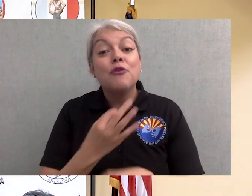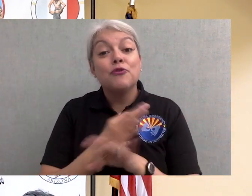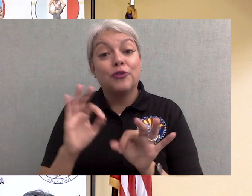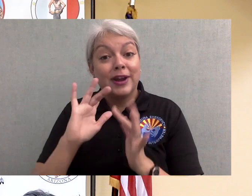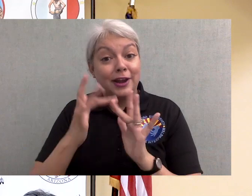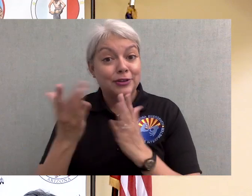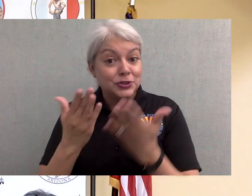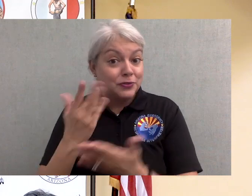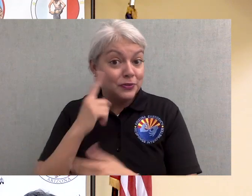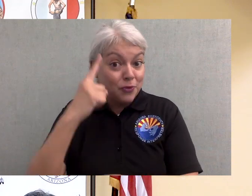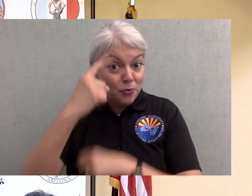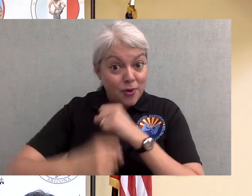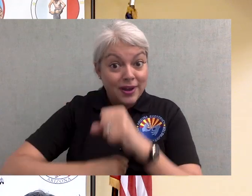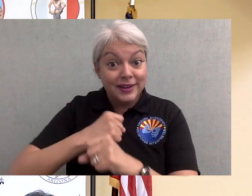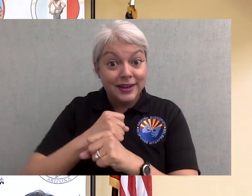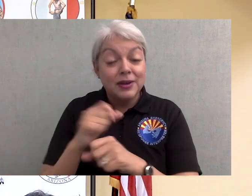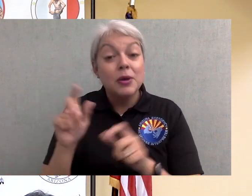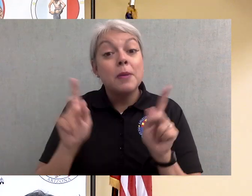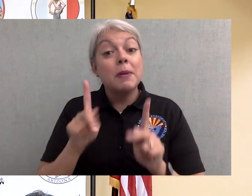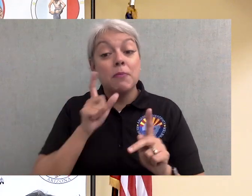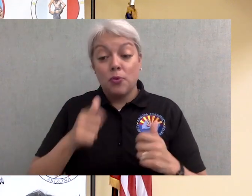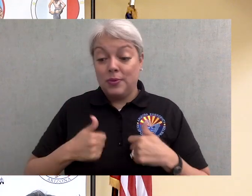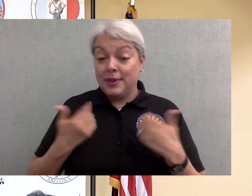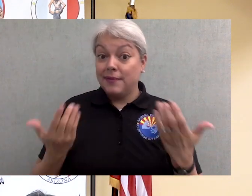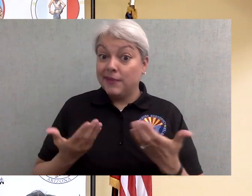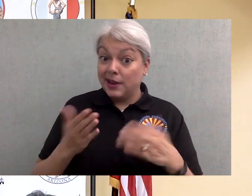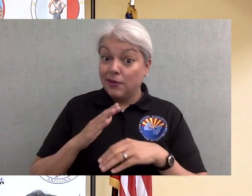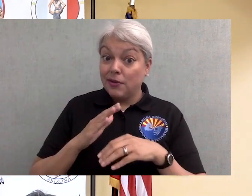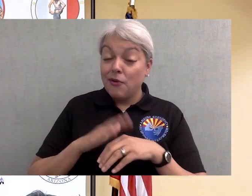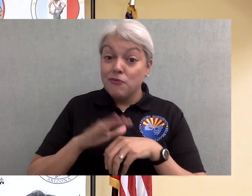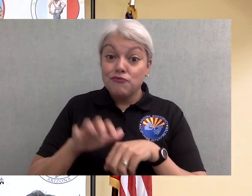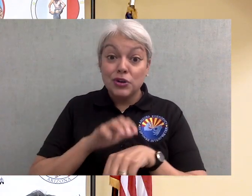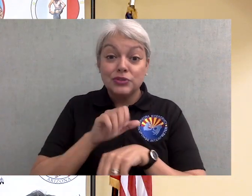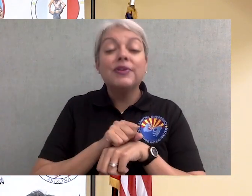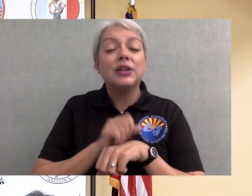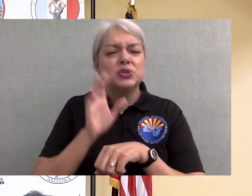receive information about the program and how to sign up very soon.